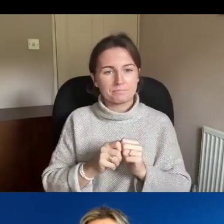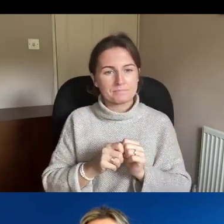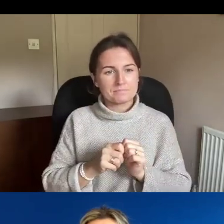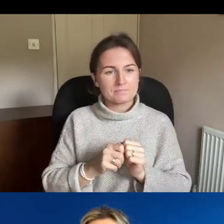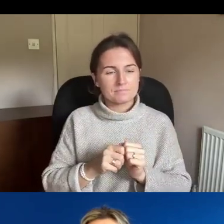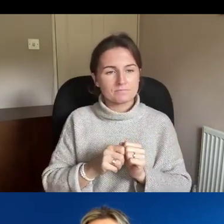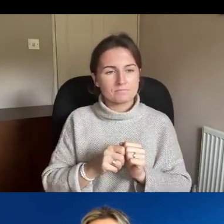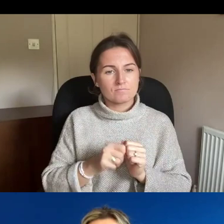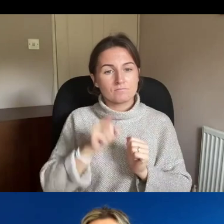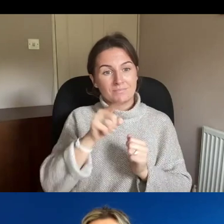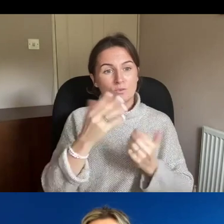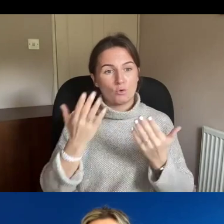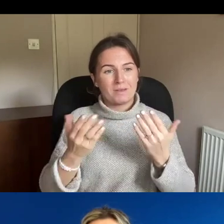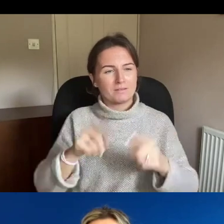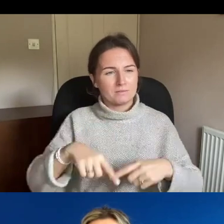will compare again.